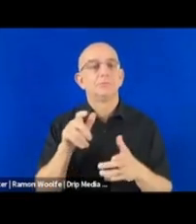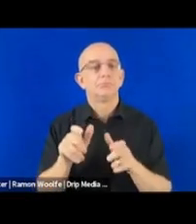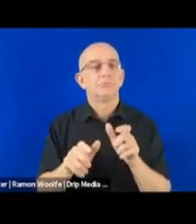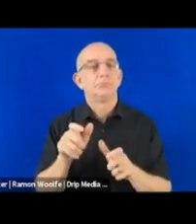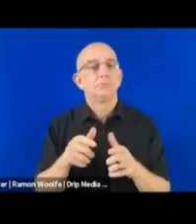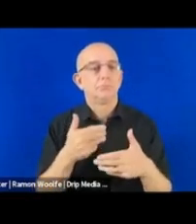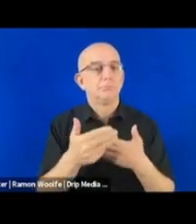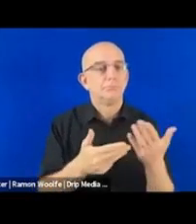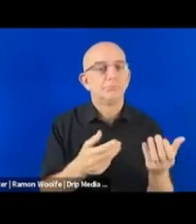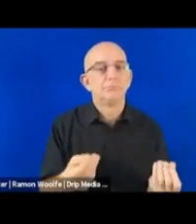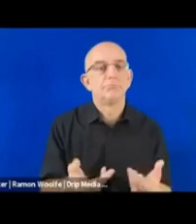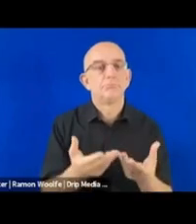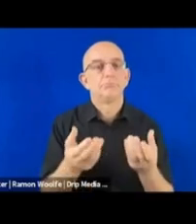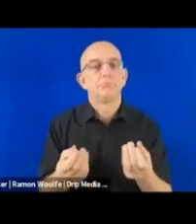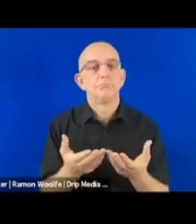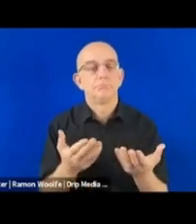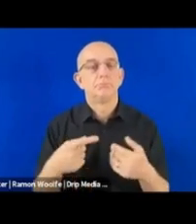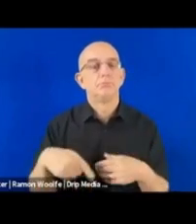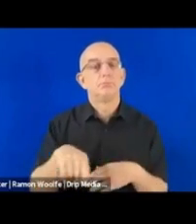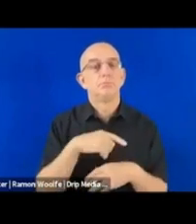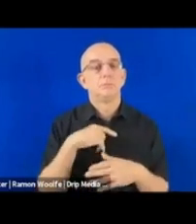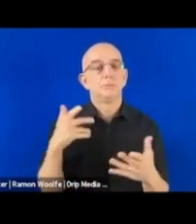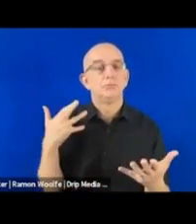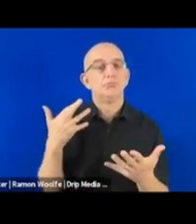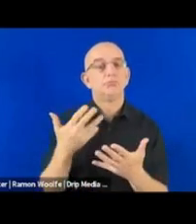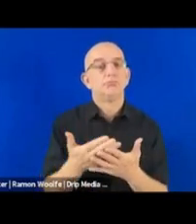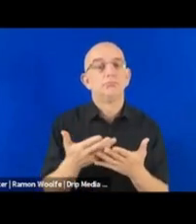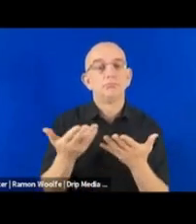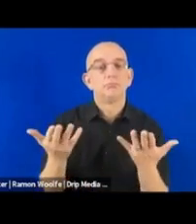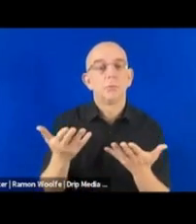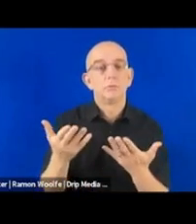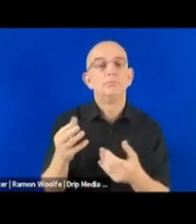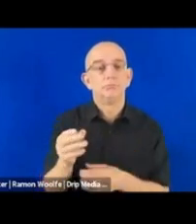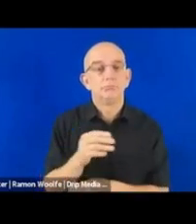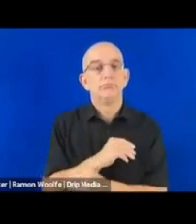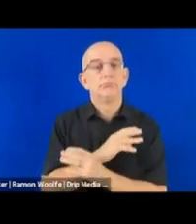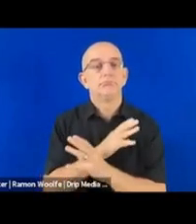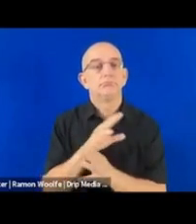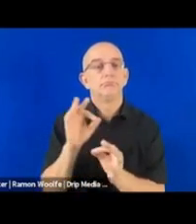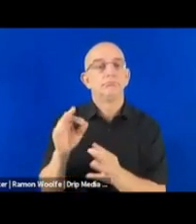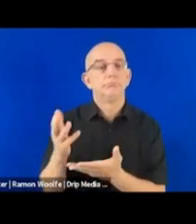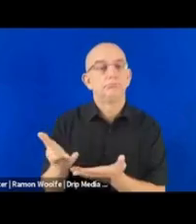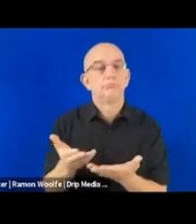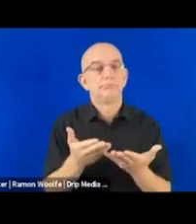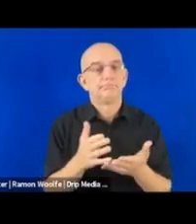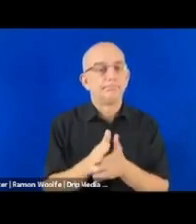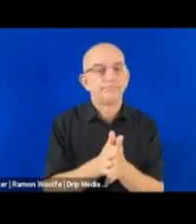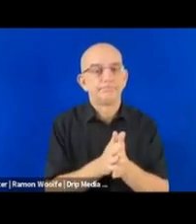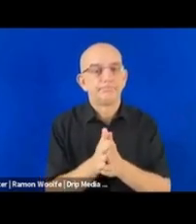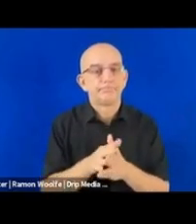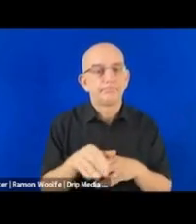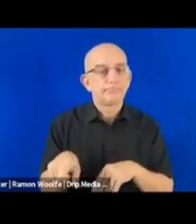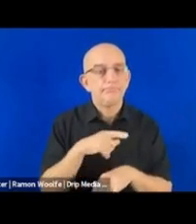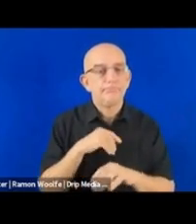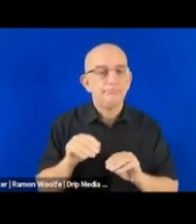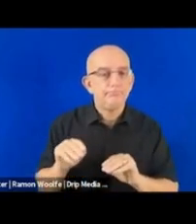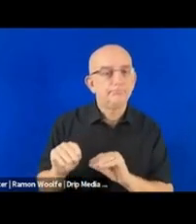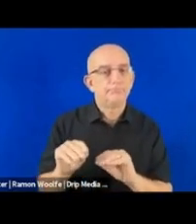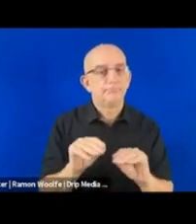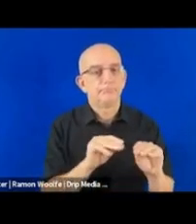those involved in the implementation of the Malawi social protection programs, so both at the district but also at the community